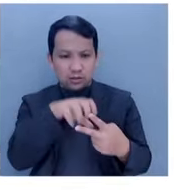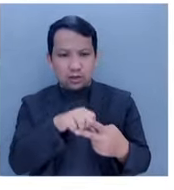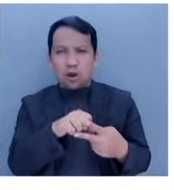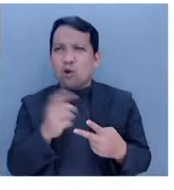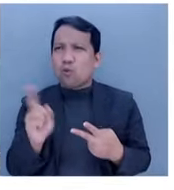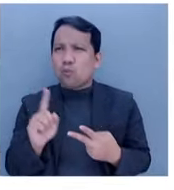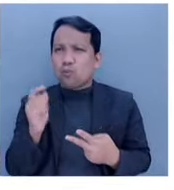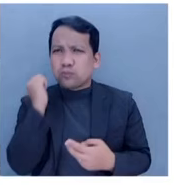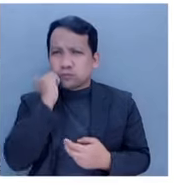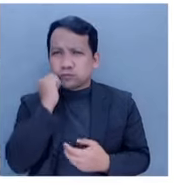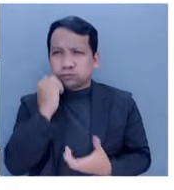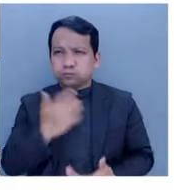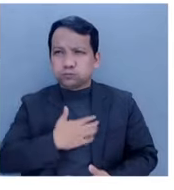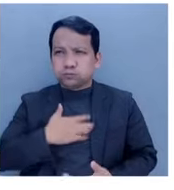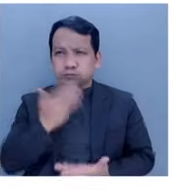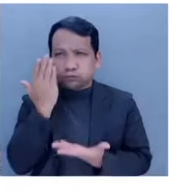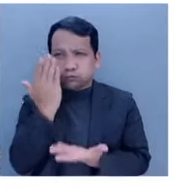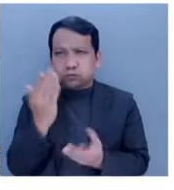Your appeal